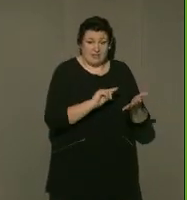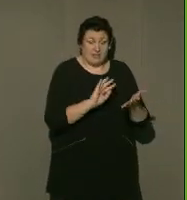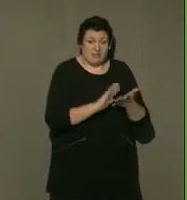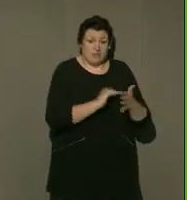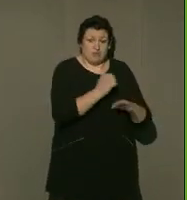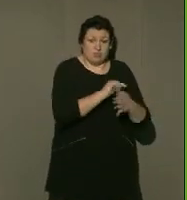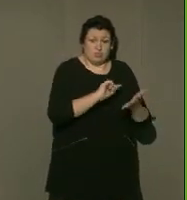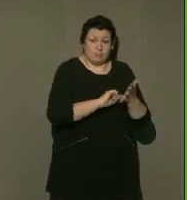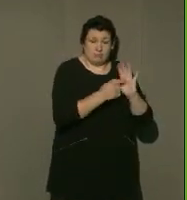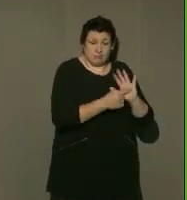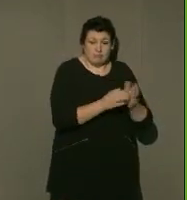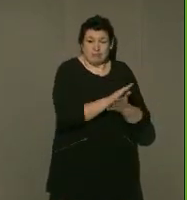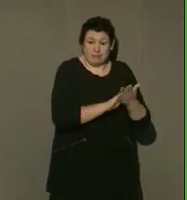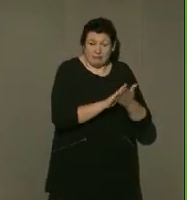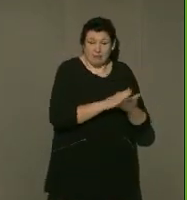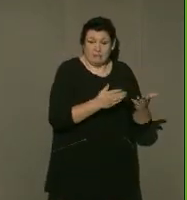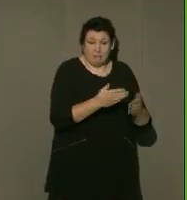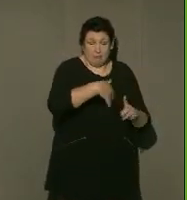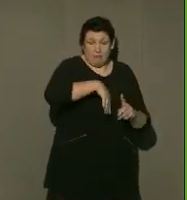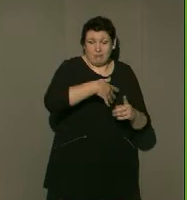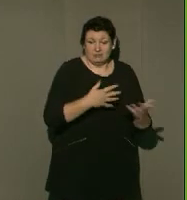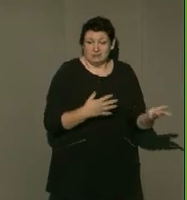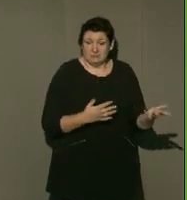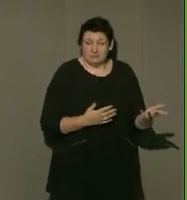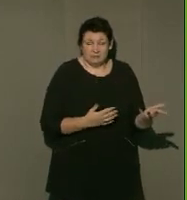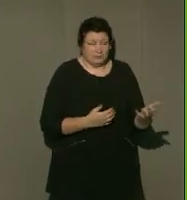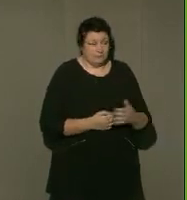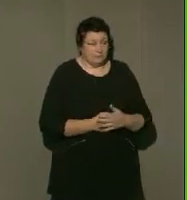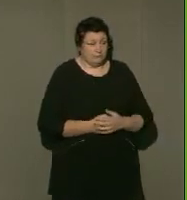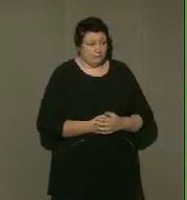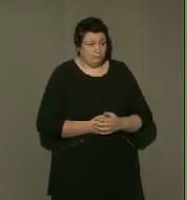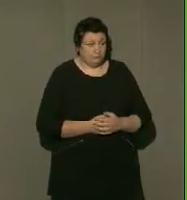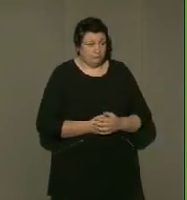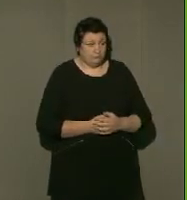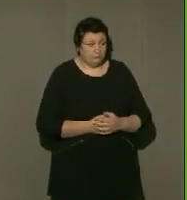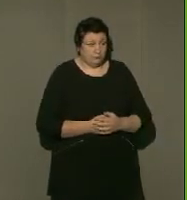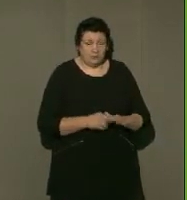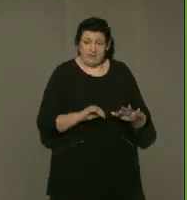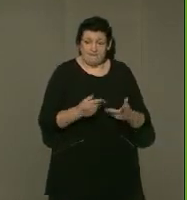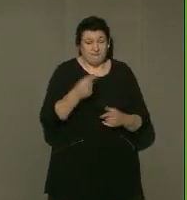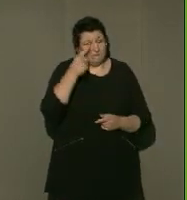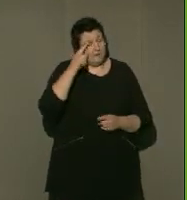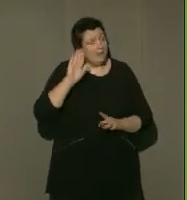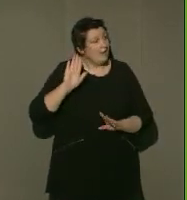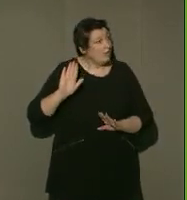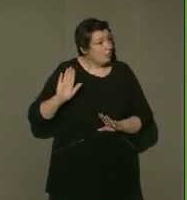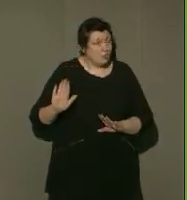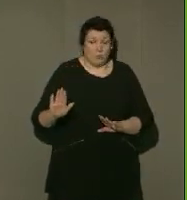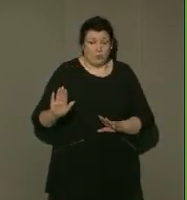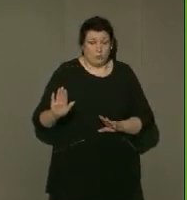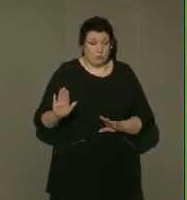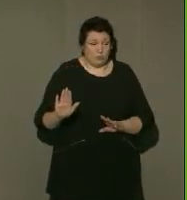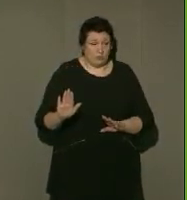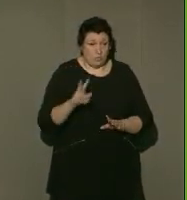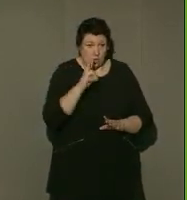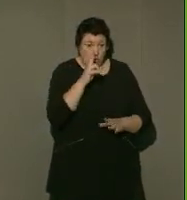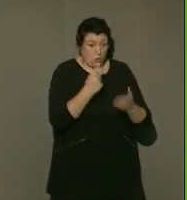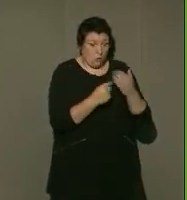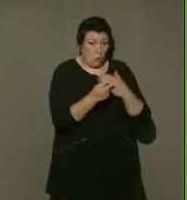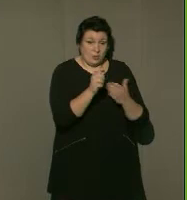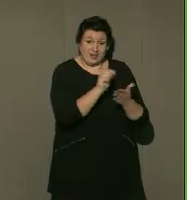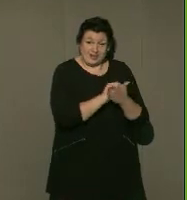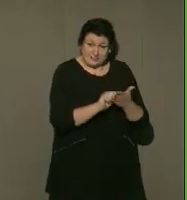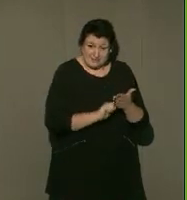do that. It only does that if you ignore or don't consider just the text that's in front of you, but